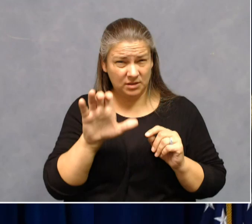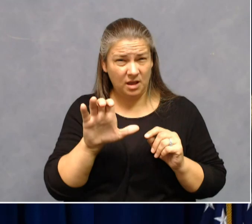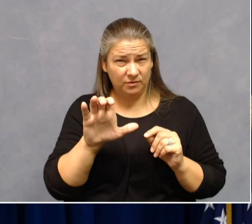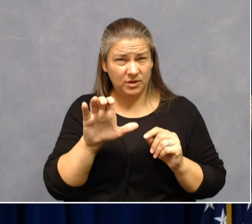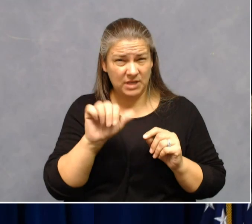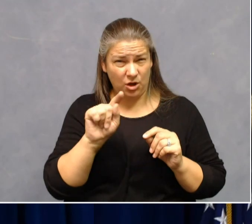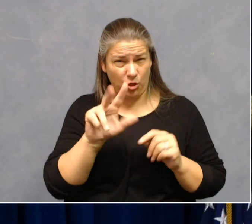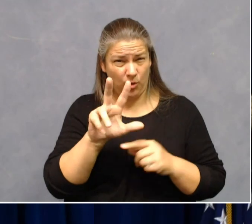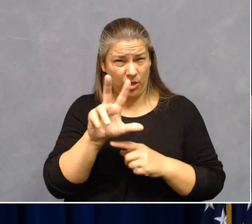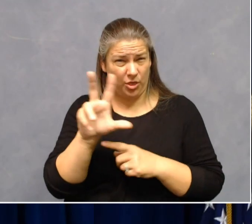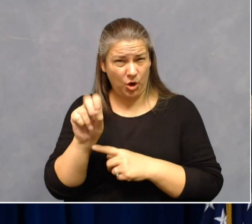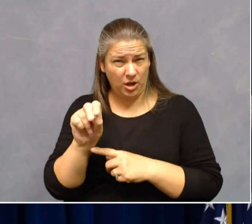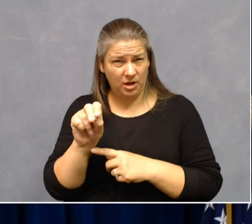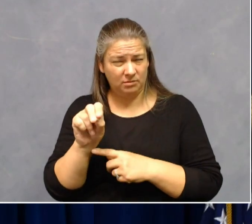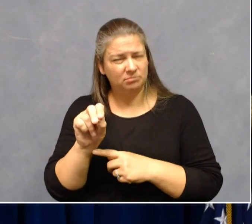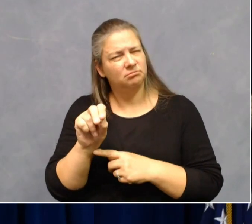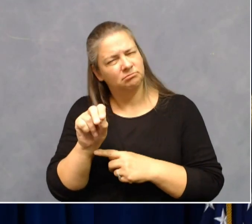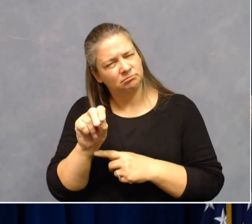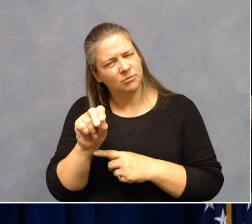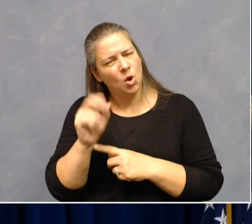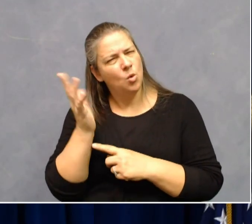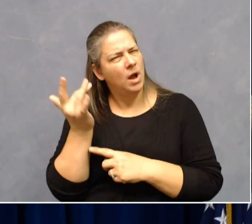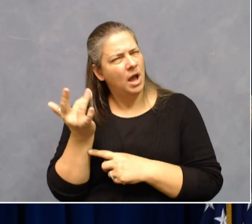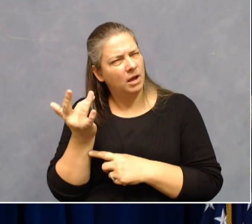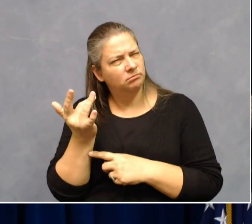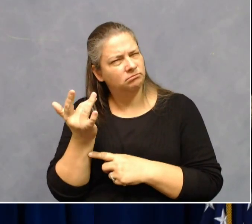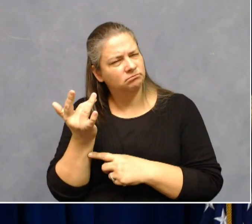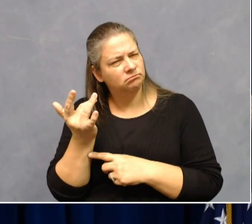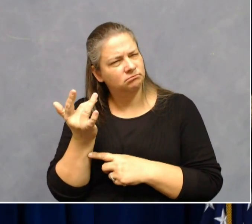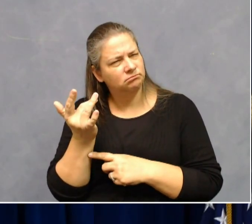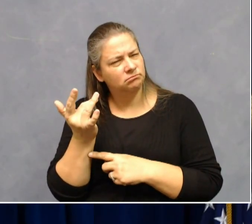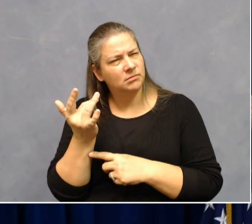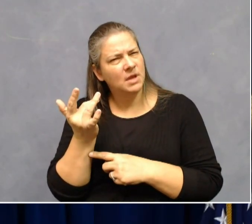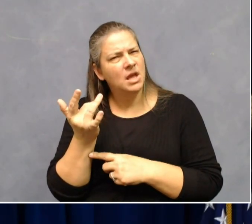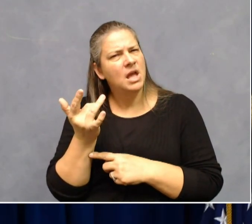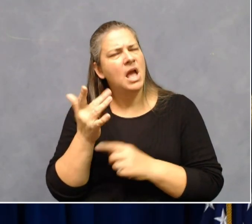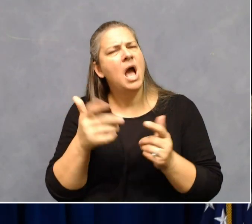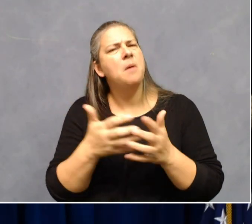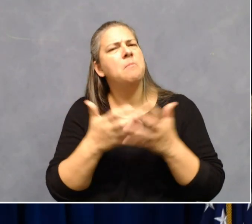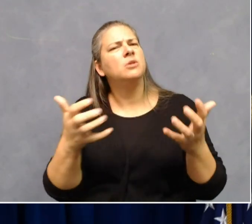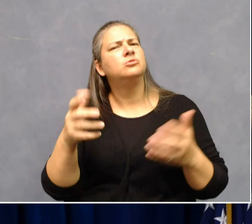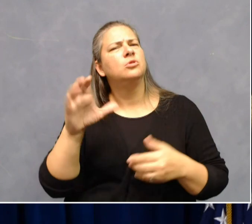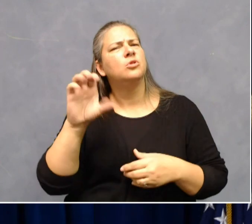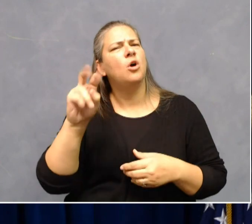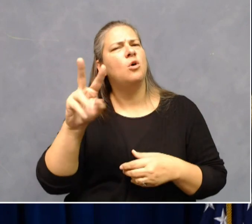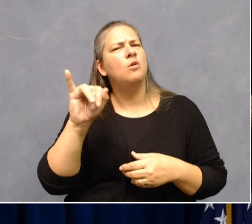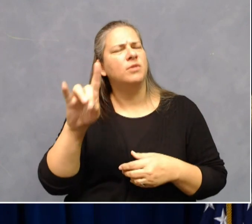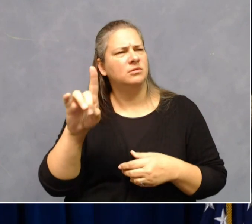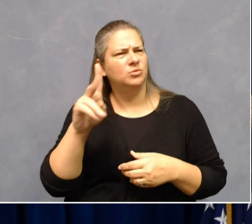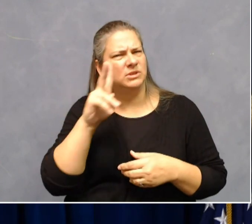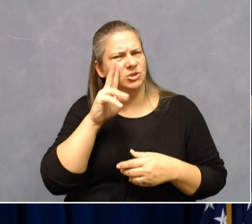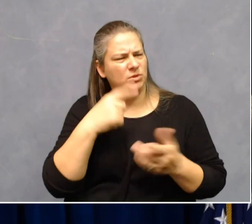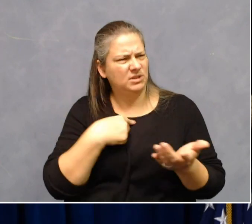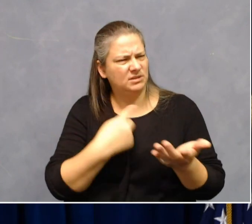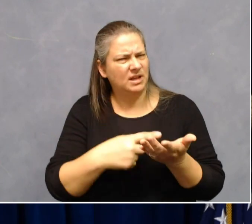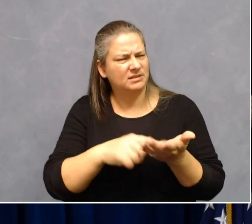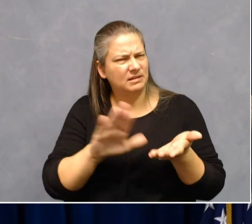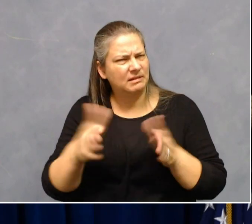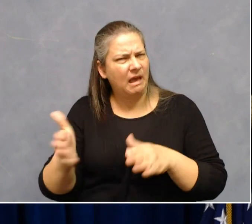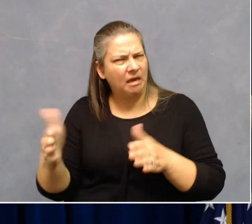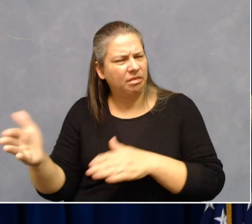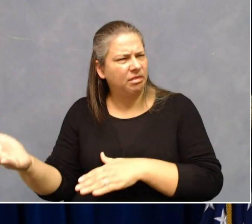I worry about your intentions because we're talking about the amount of COVID and the amount of death we're seeing in the Commonwealth. And I just ask people be